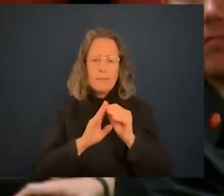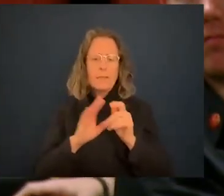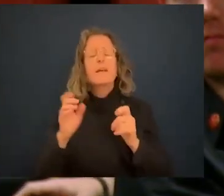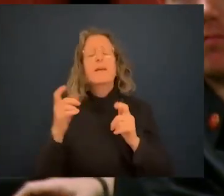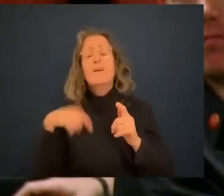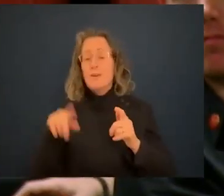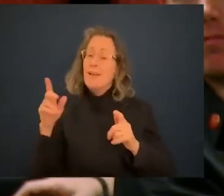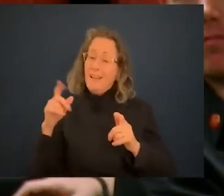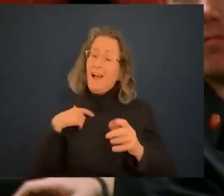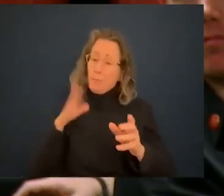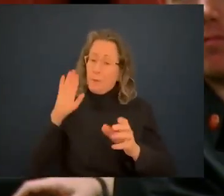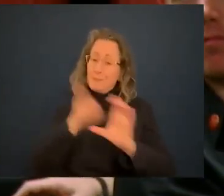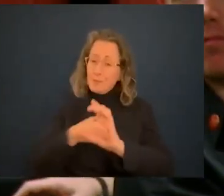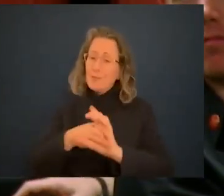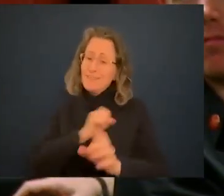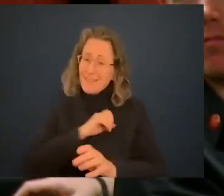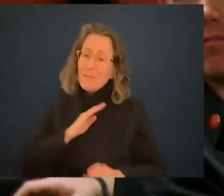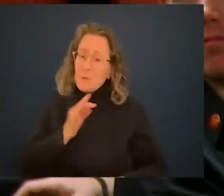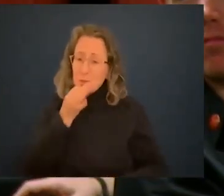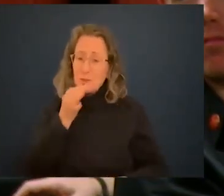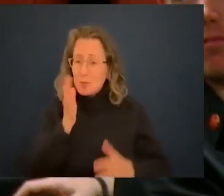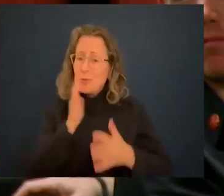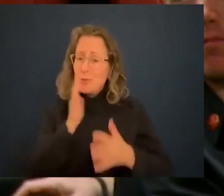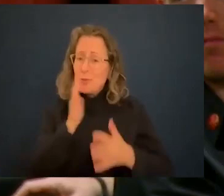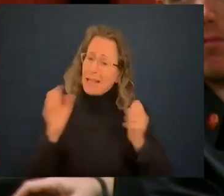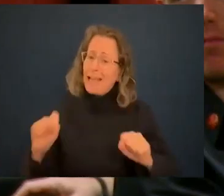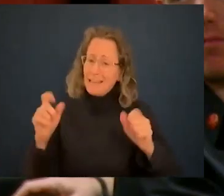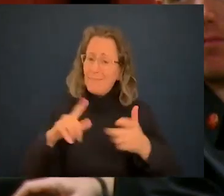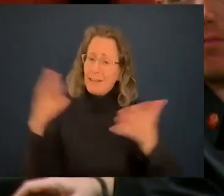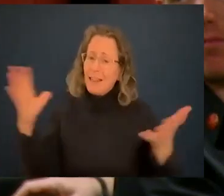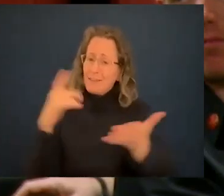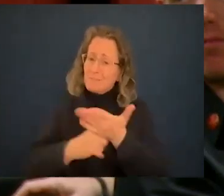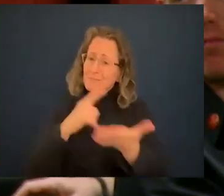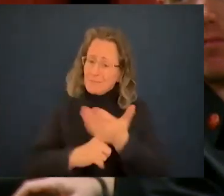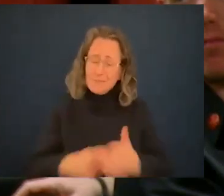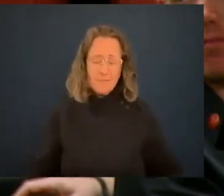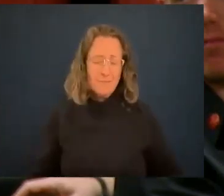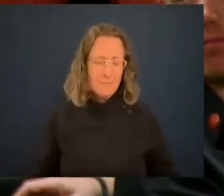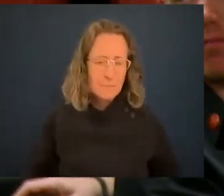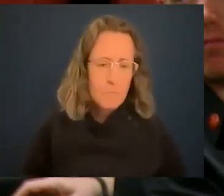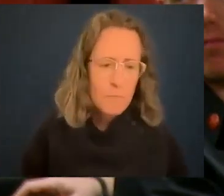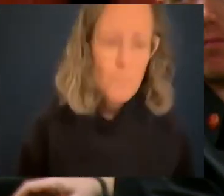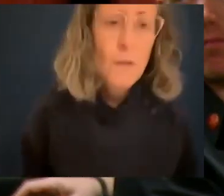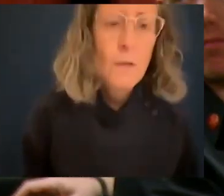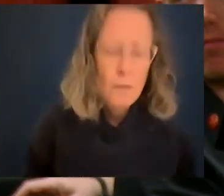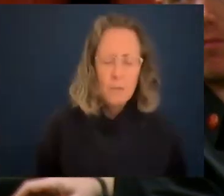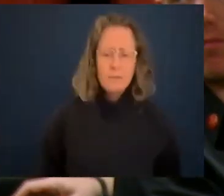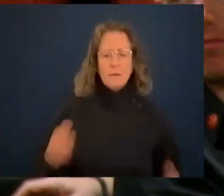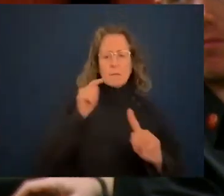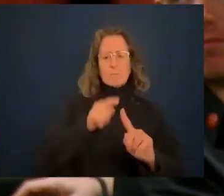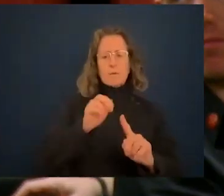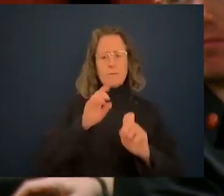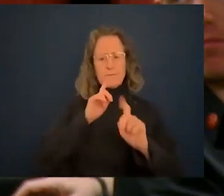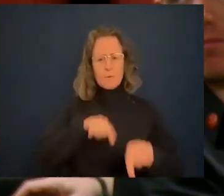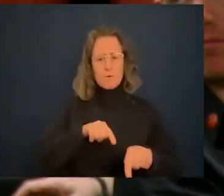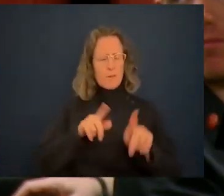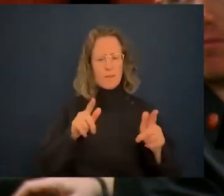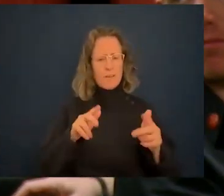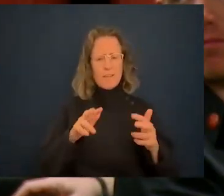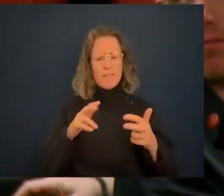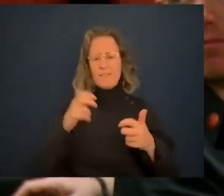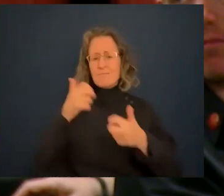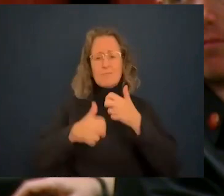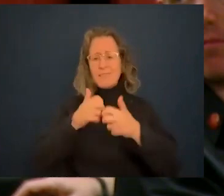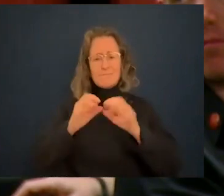opportunities to discuss that oh goody um so the the point of order is that there's a problem that there's no motion